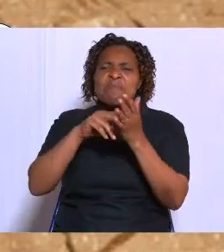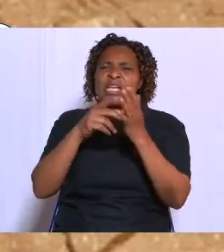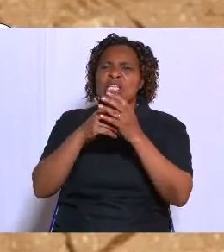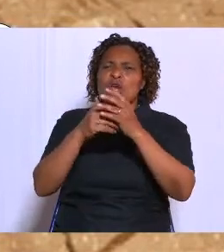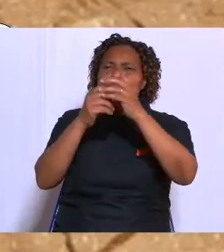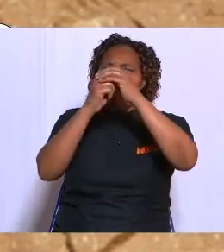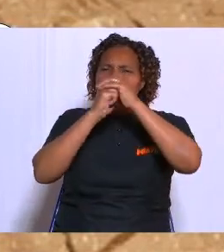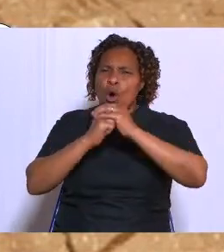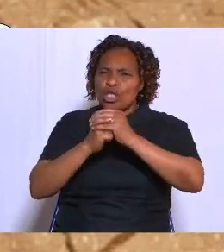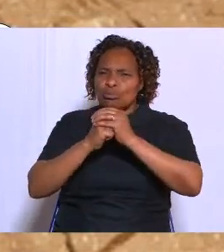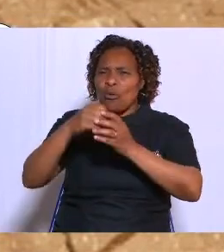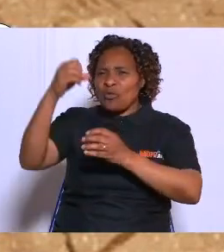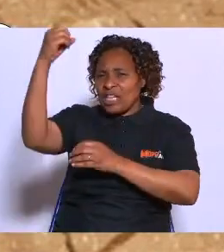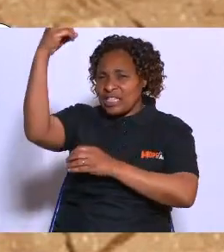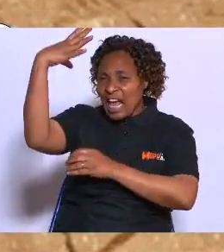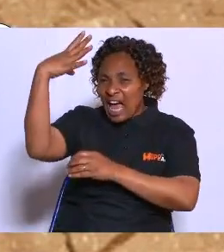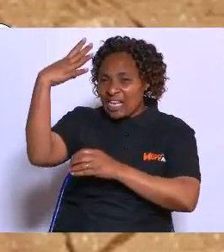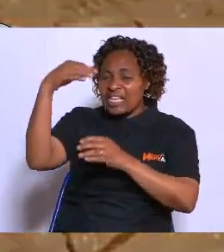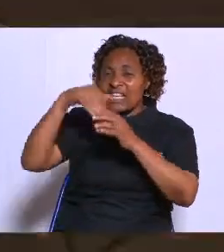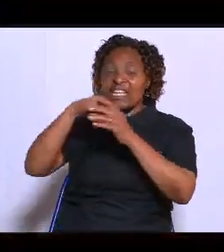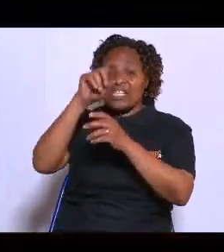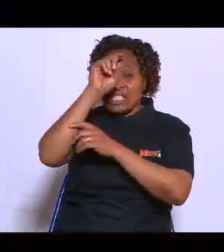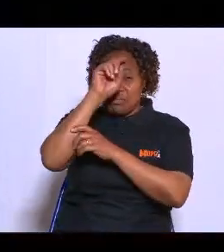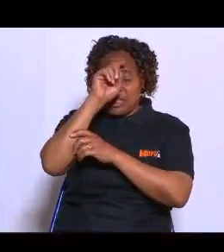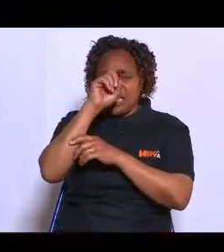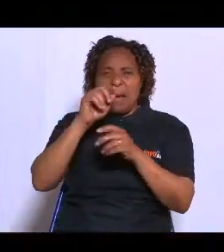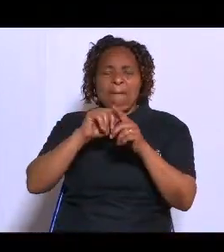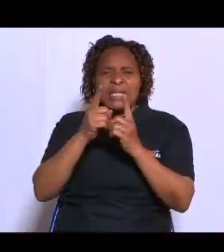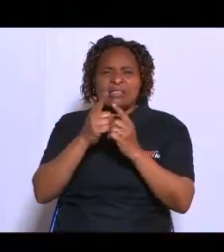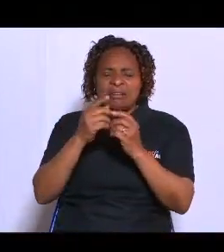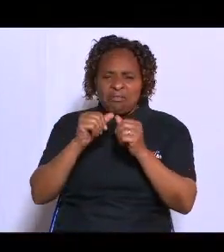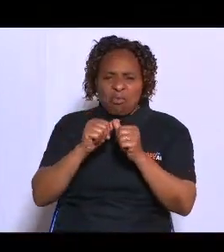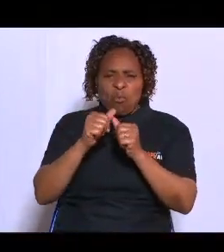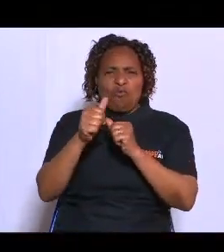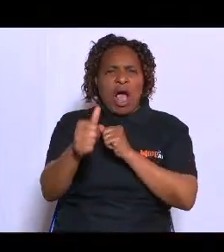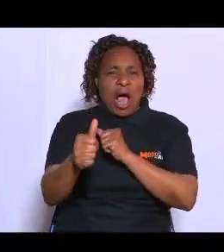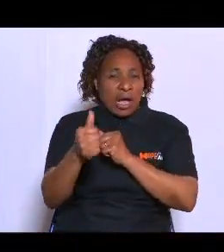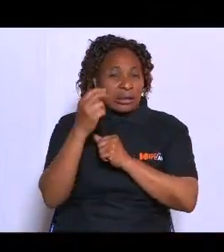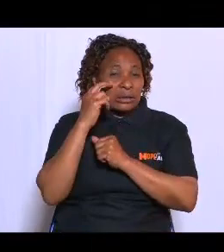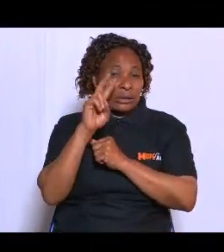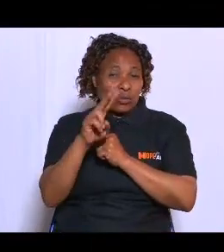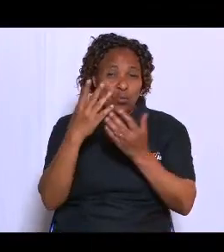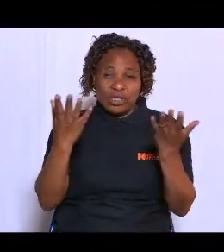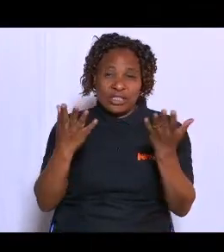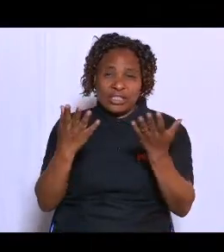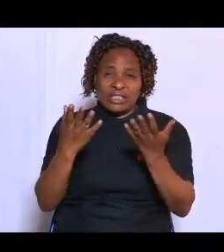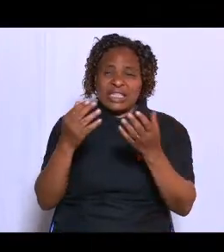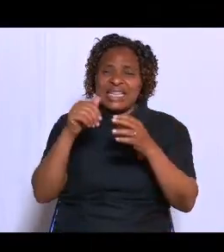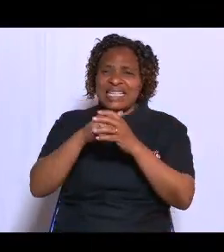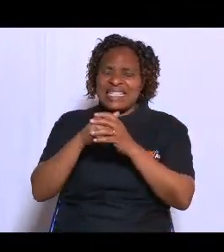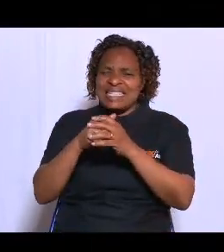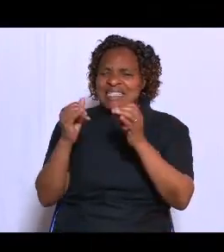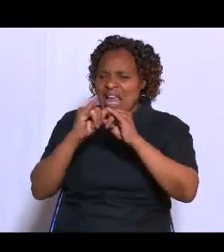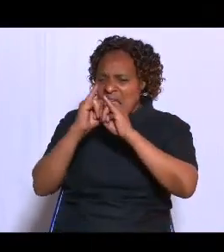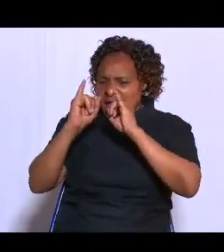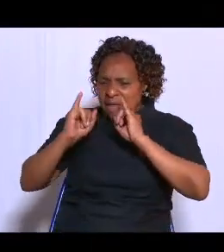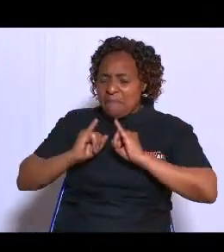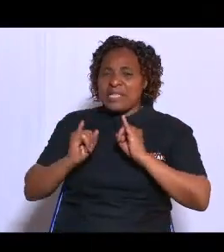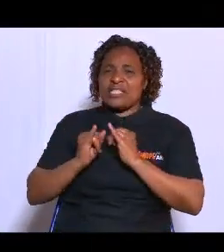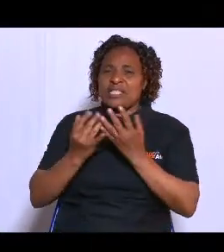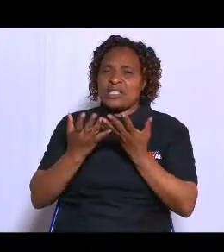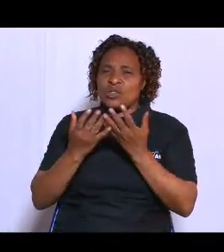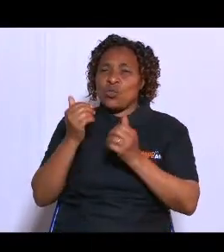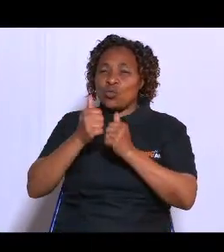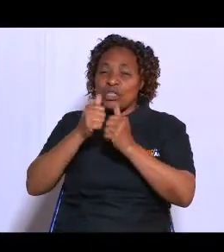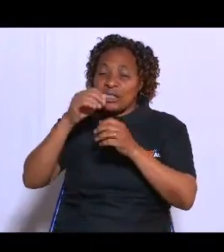worship of the Sun in ancient Egypt but you go beyond that and you look at here's a statue that the archaeologists